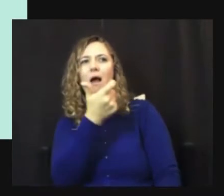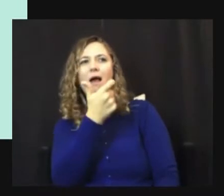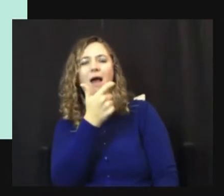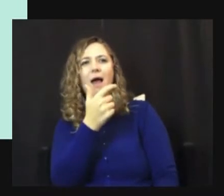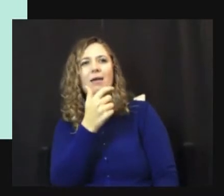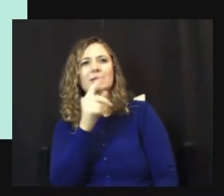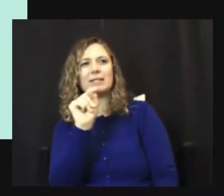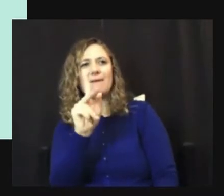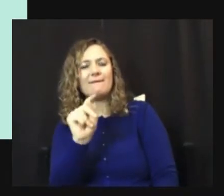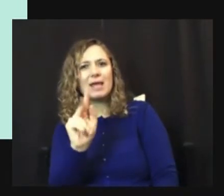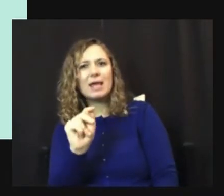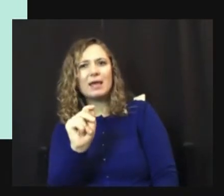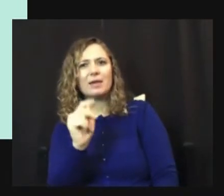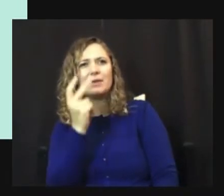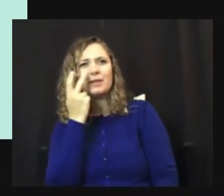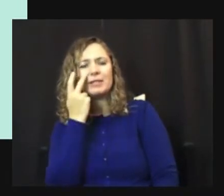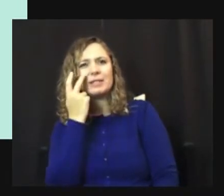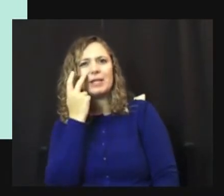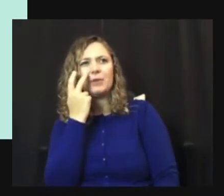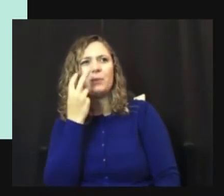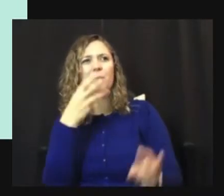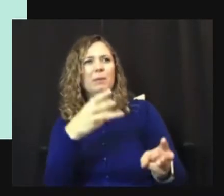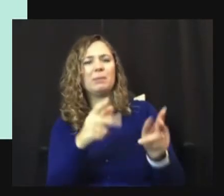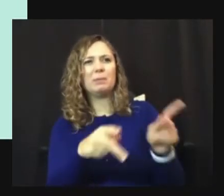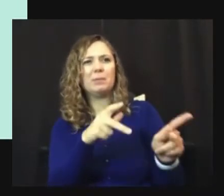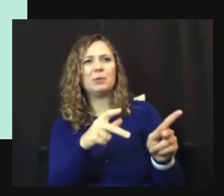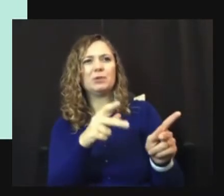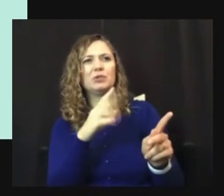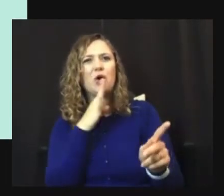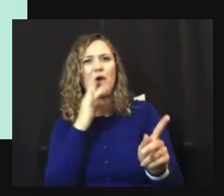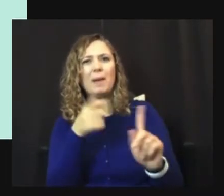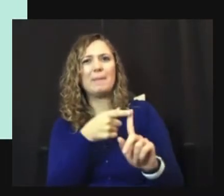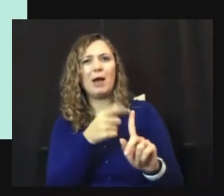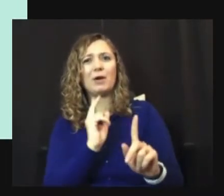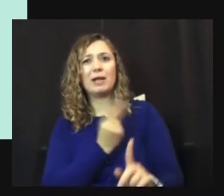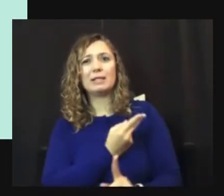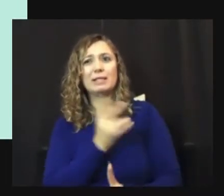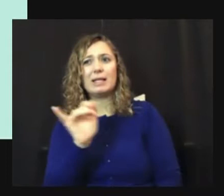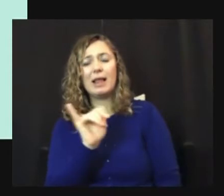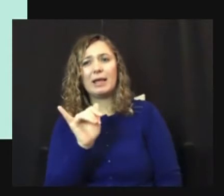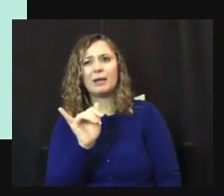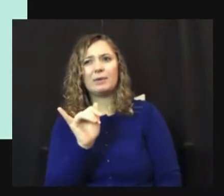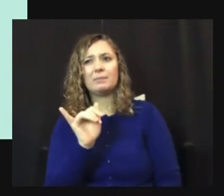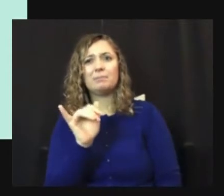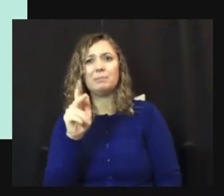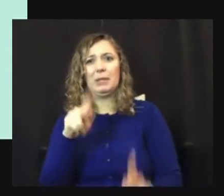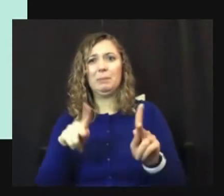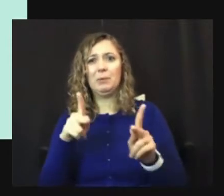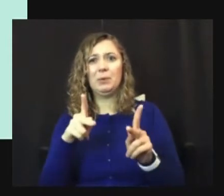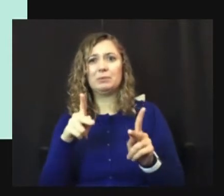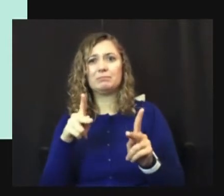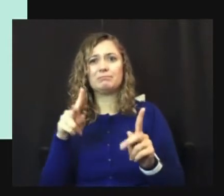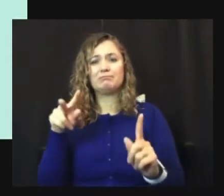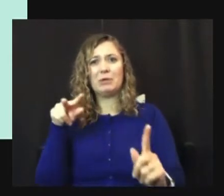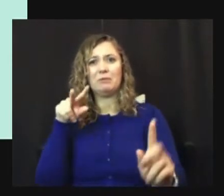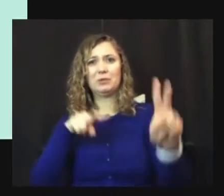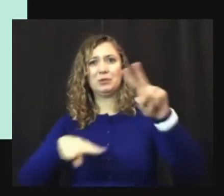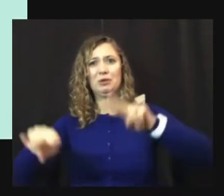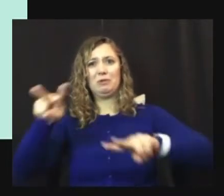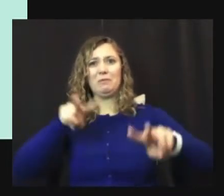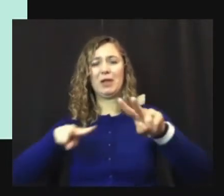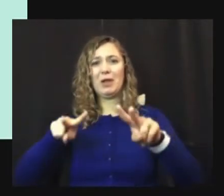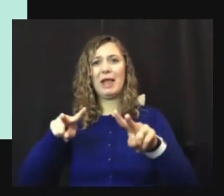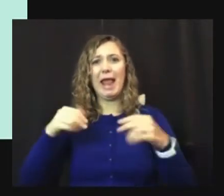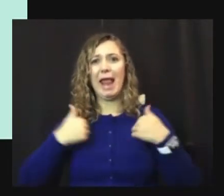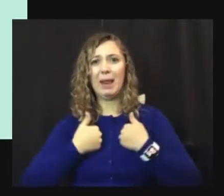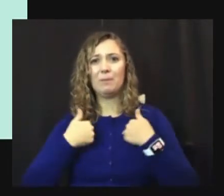about. It's like people observing animals in the wild and just narrating what they're seeing. And it